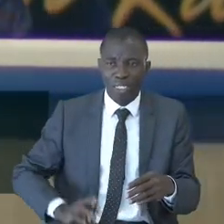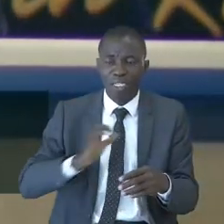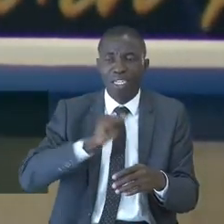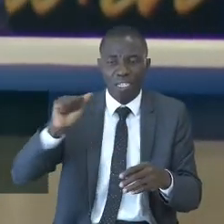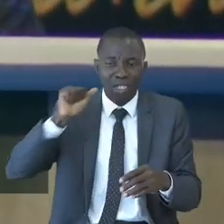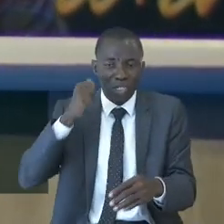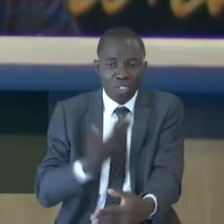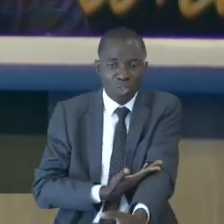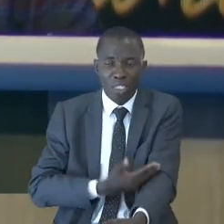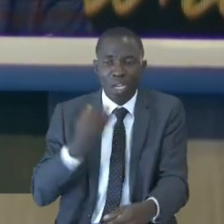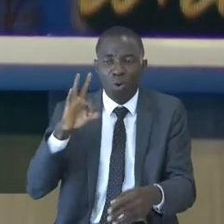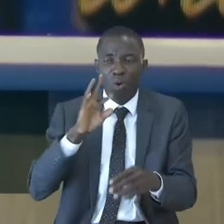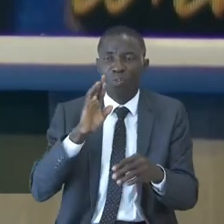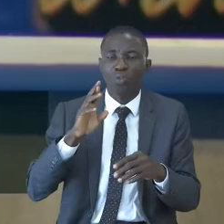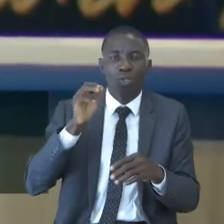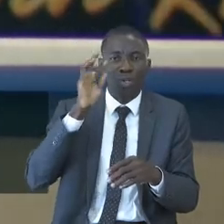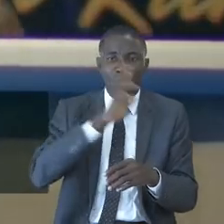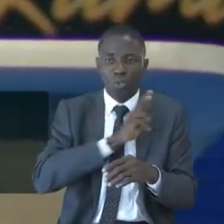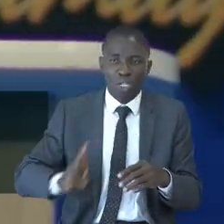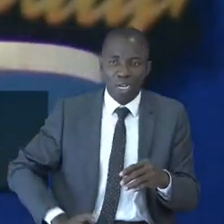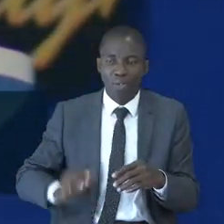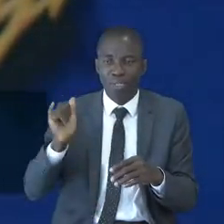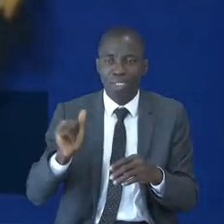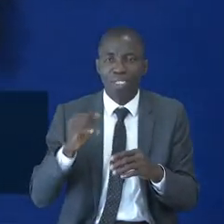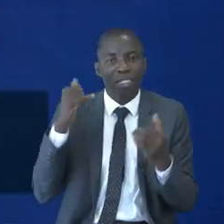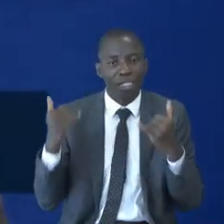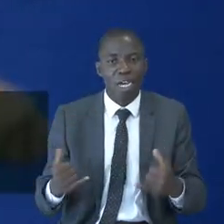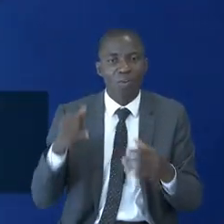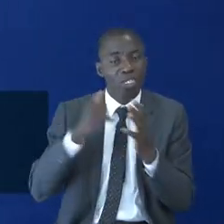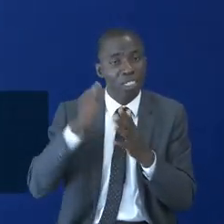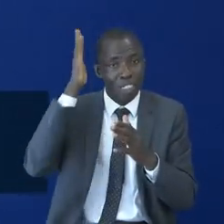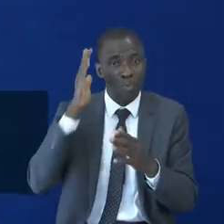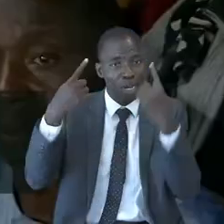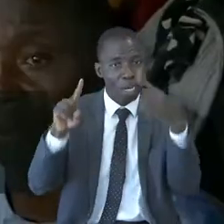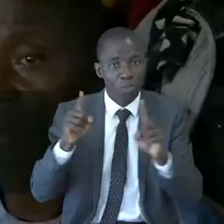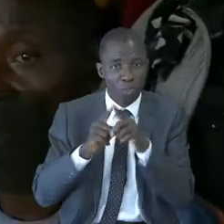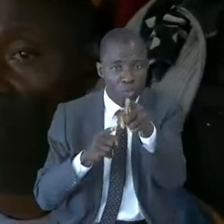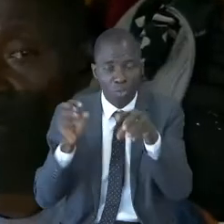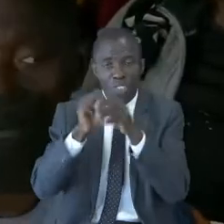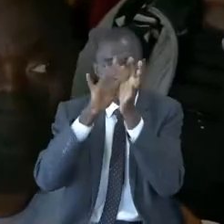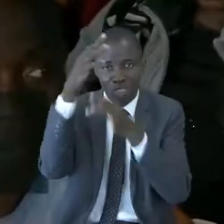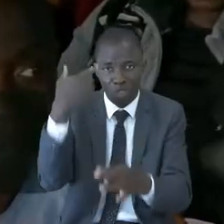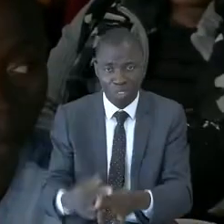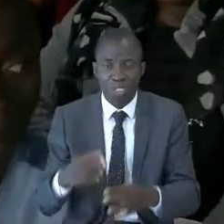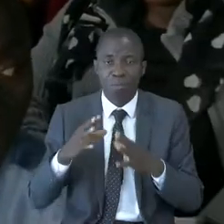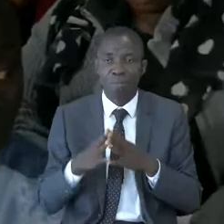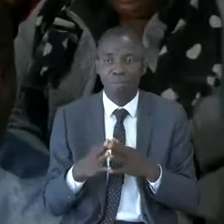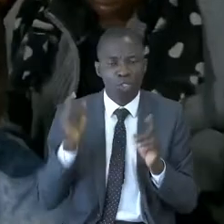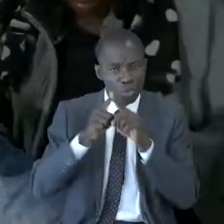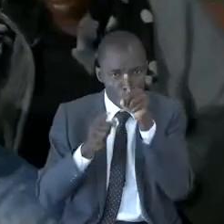of royalty. Now it will happen. To